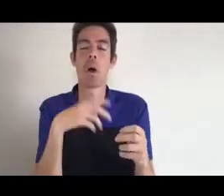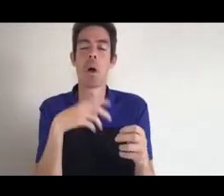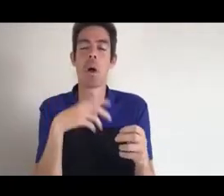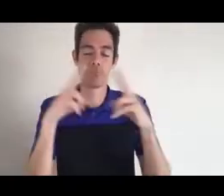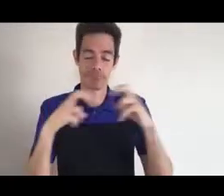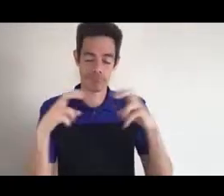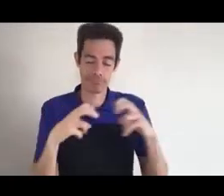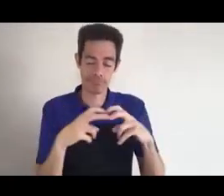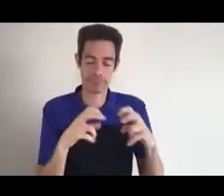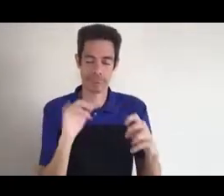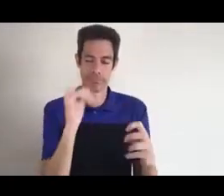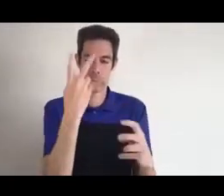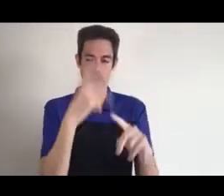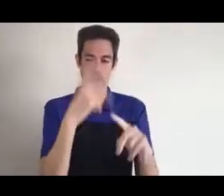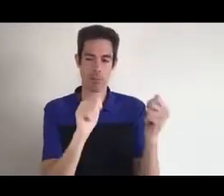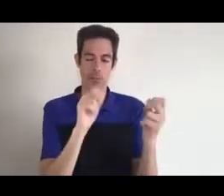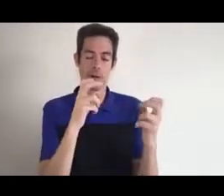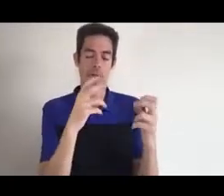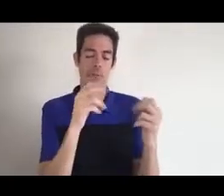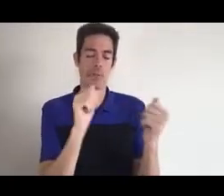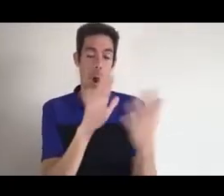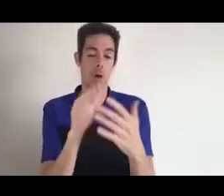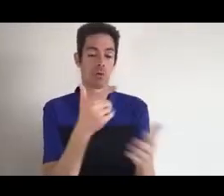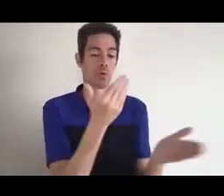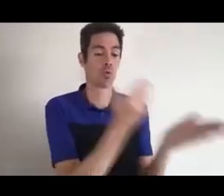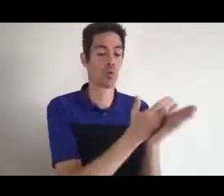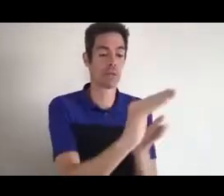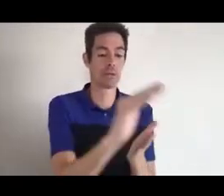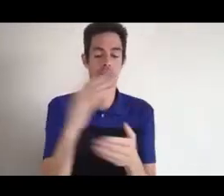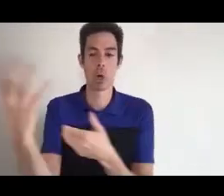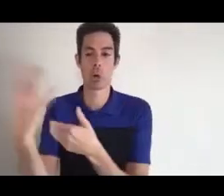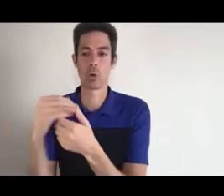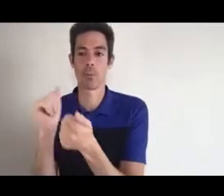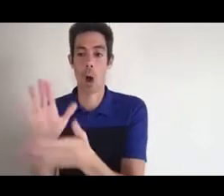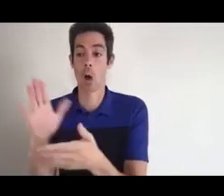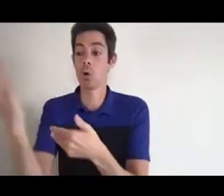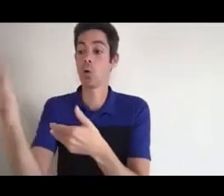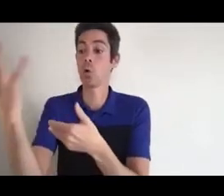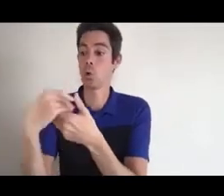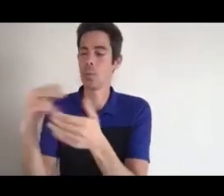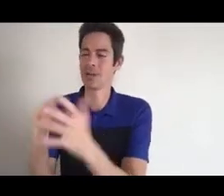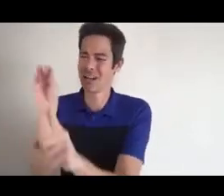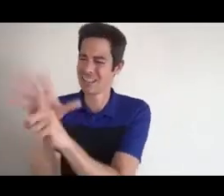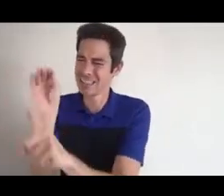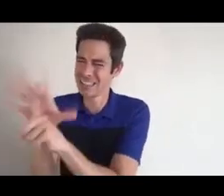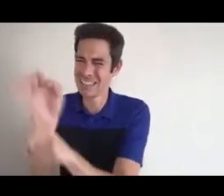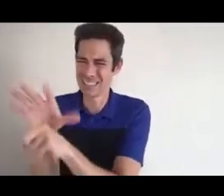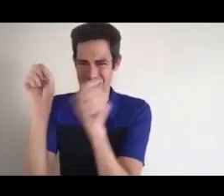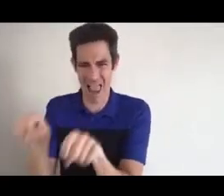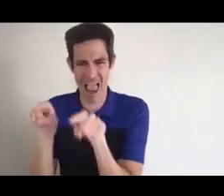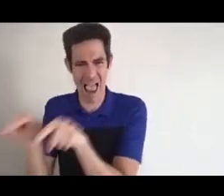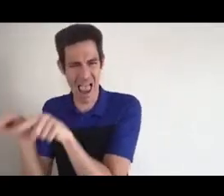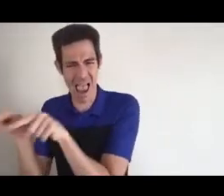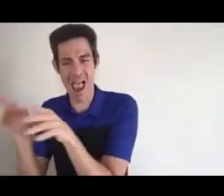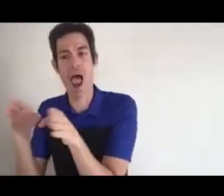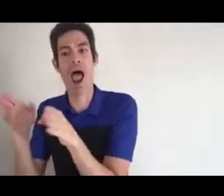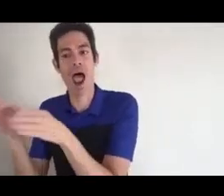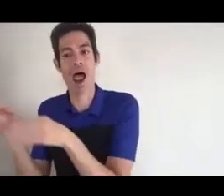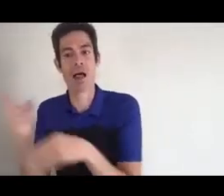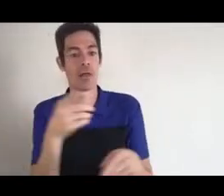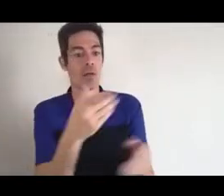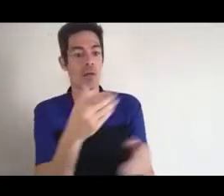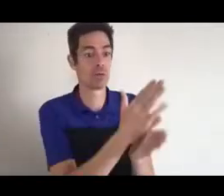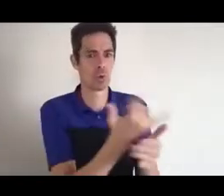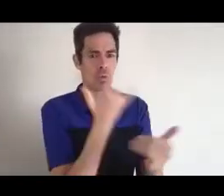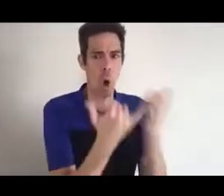is so great because you can put so much on your face. And so one of the approaches is restrictive and one of